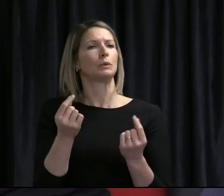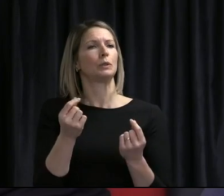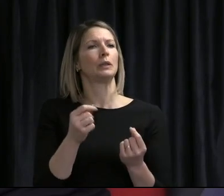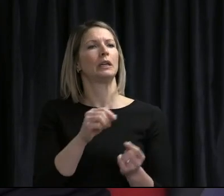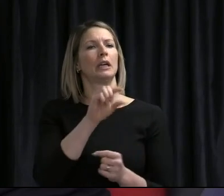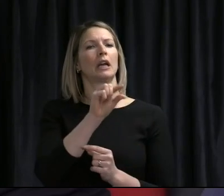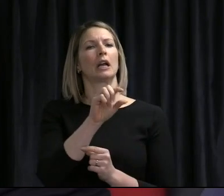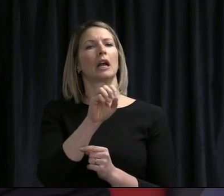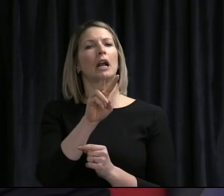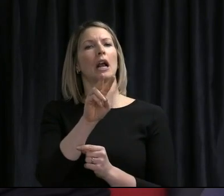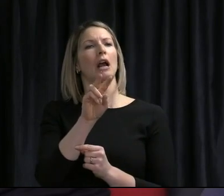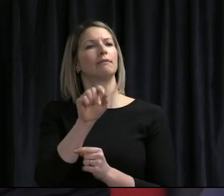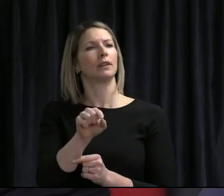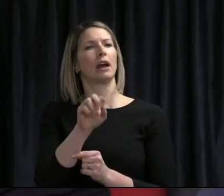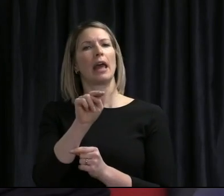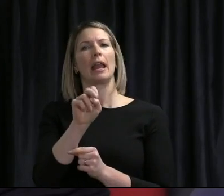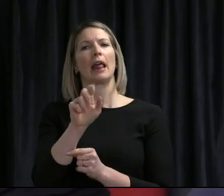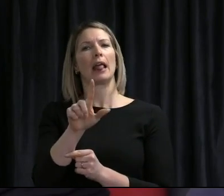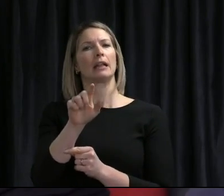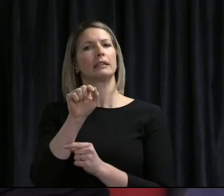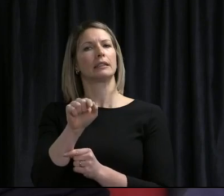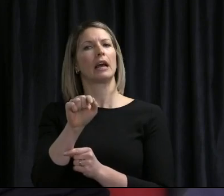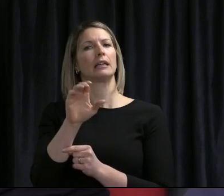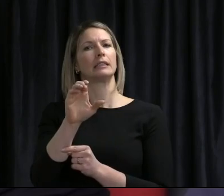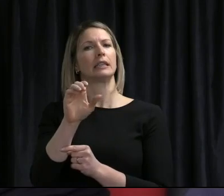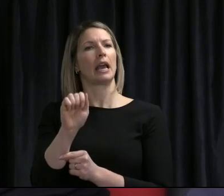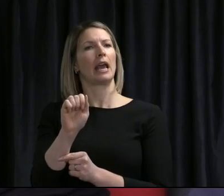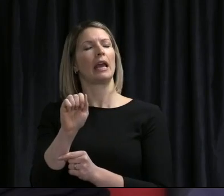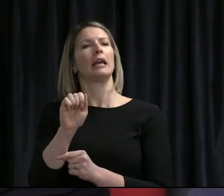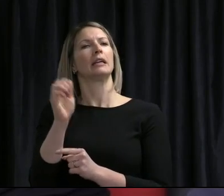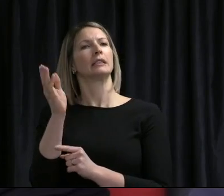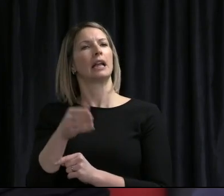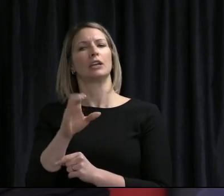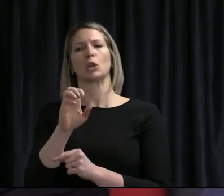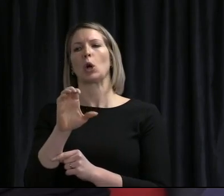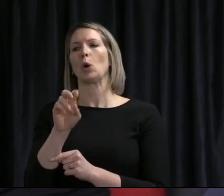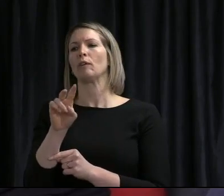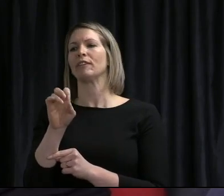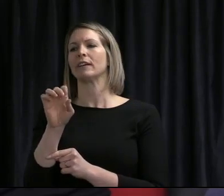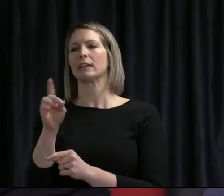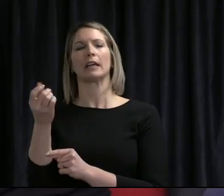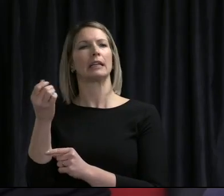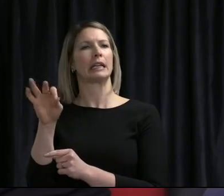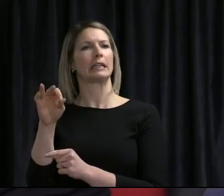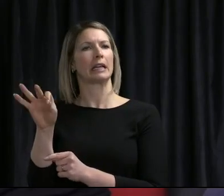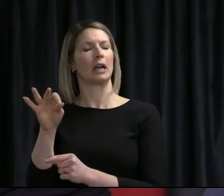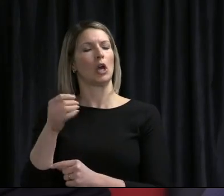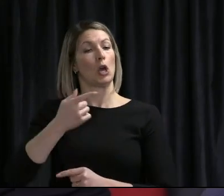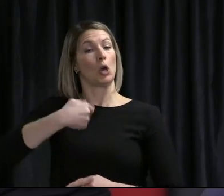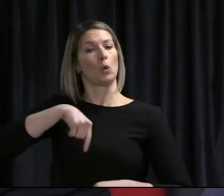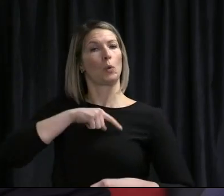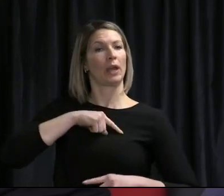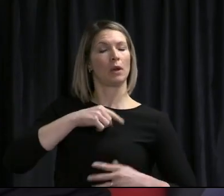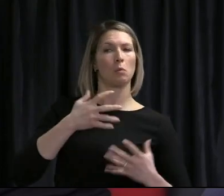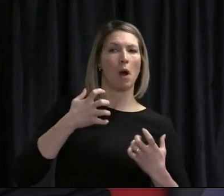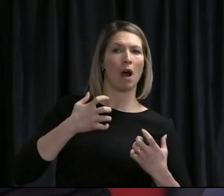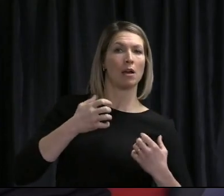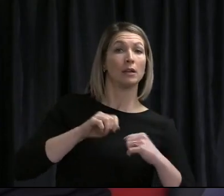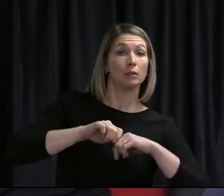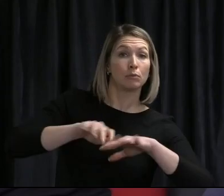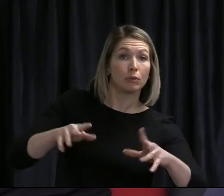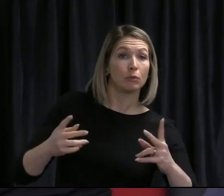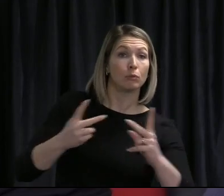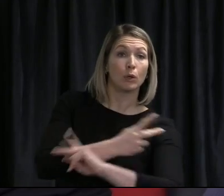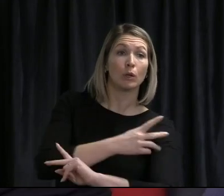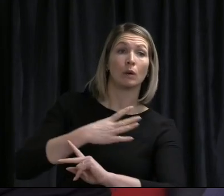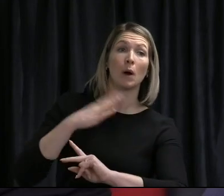COVID-19. Again, the decisions that we're making is about prevention, not perfection. But we make those decisions